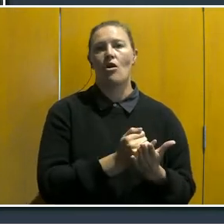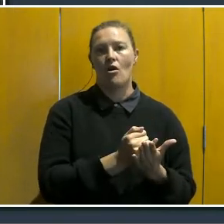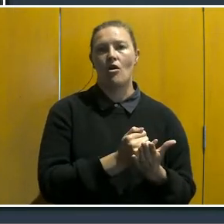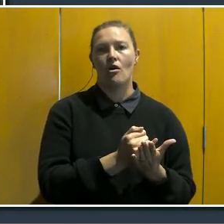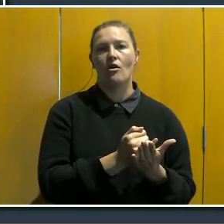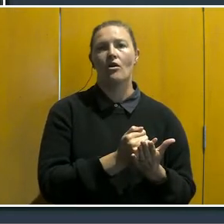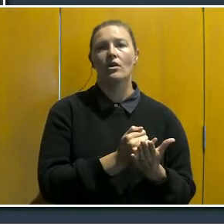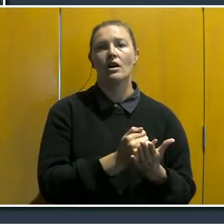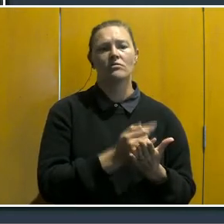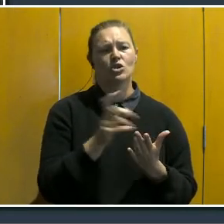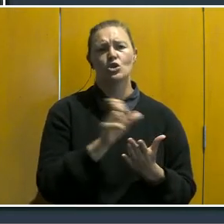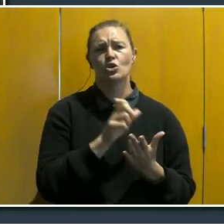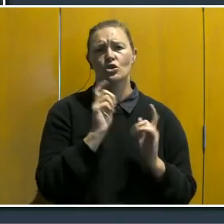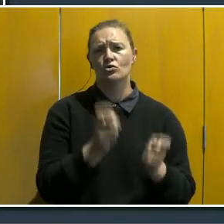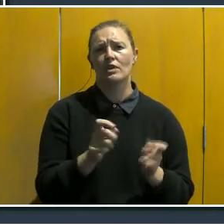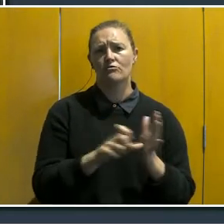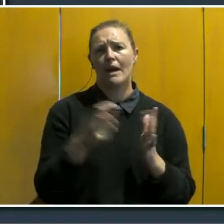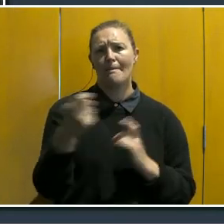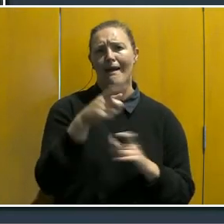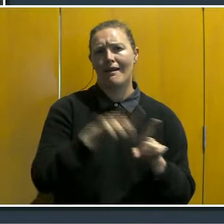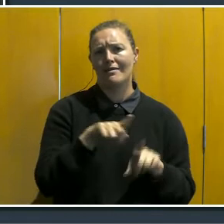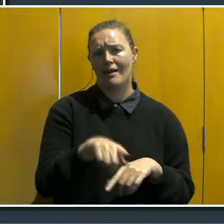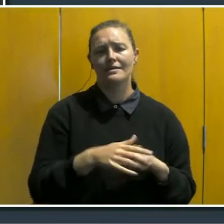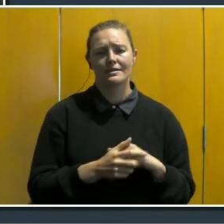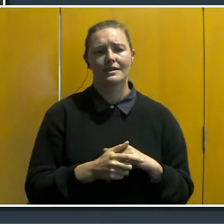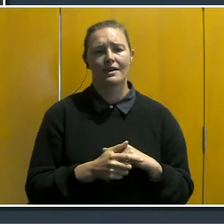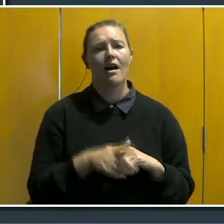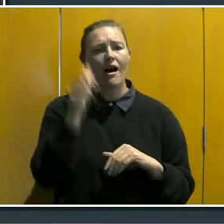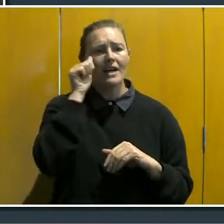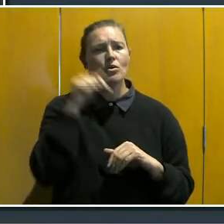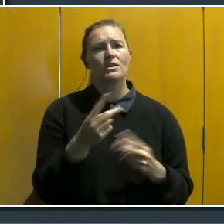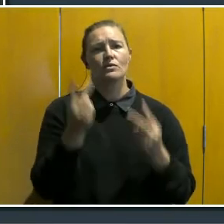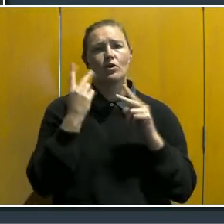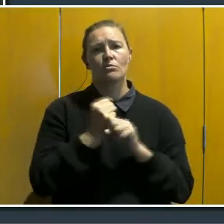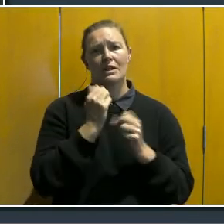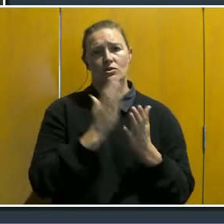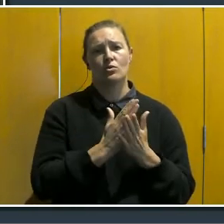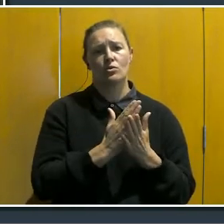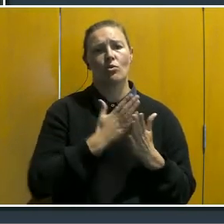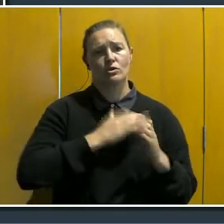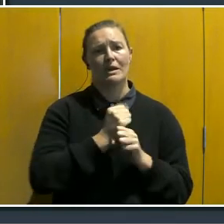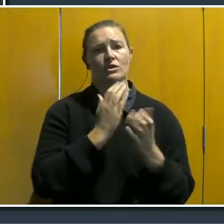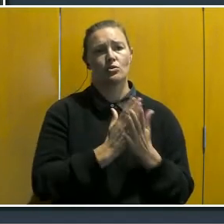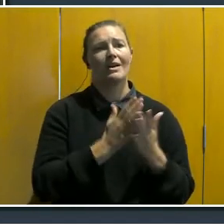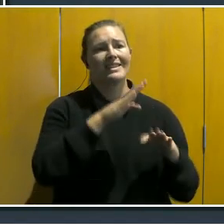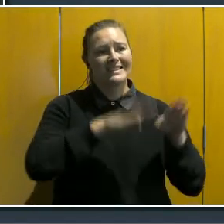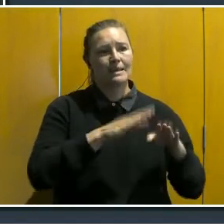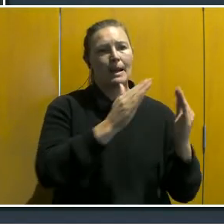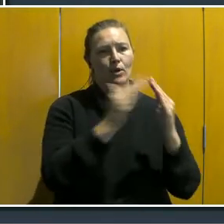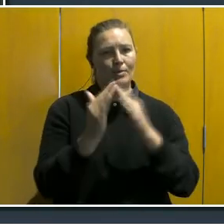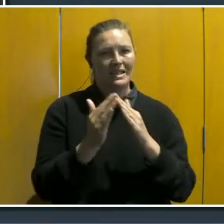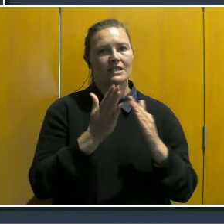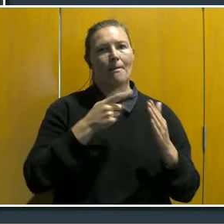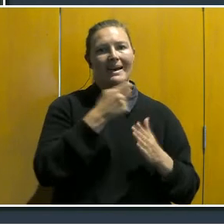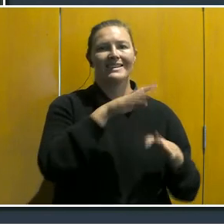ratepayer? I note that this review is about making sure that similar properties pay similar rates. I think this has been referred to